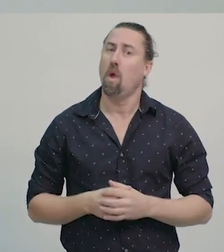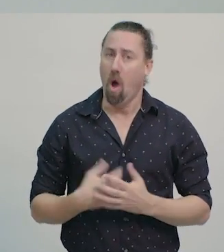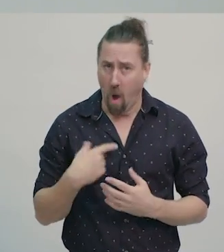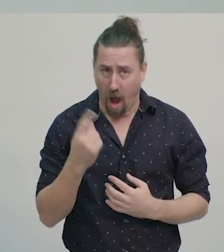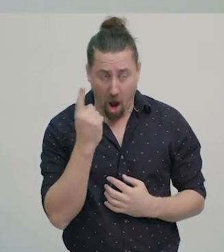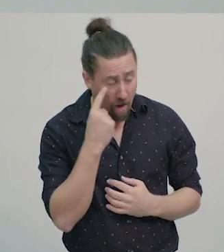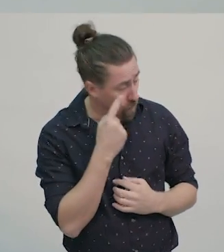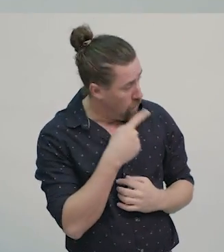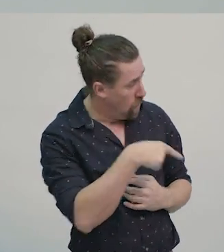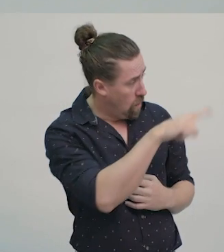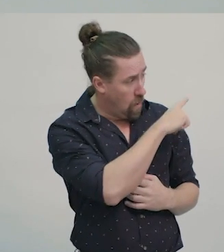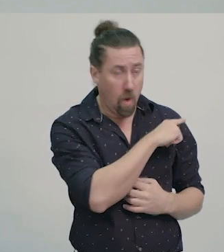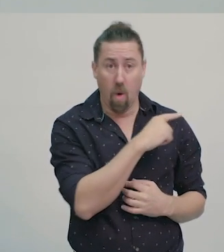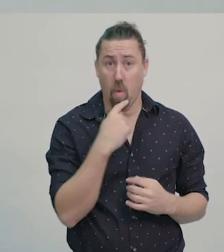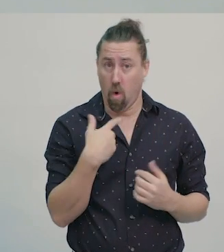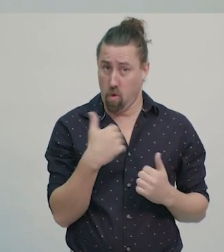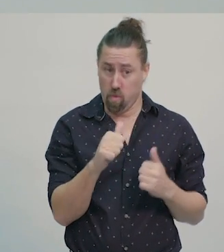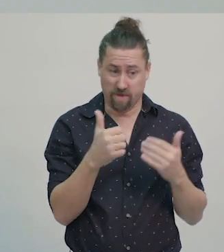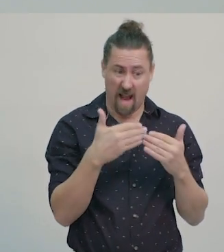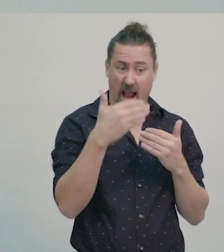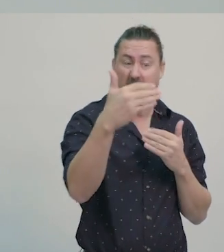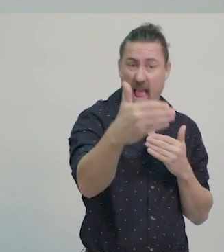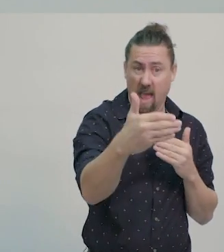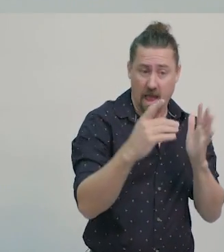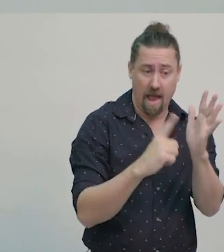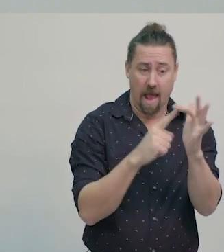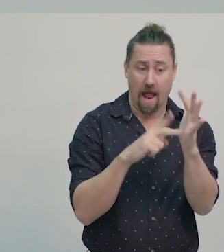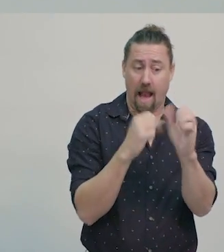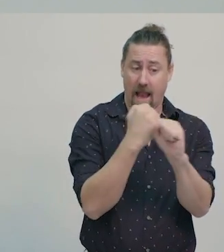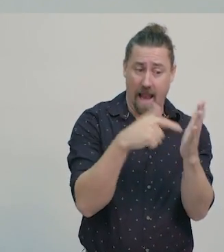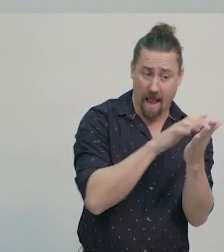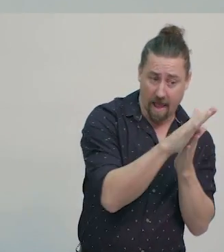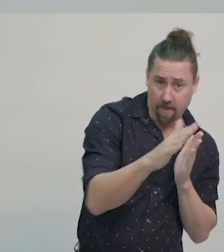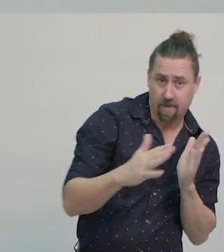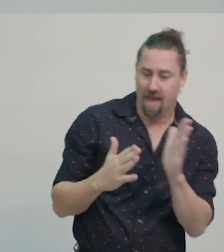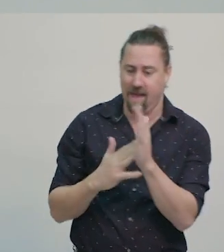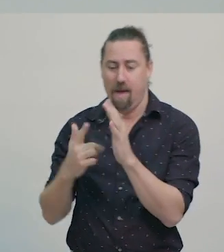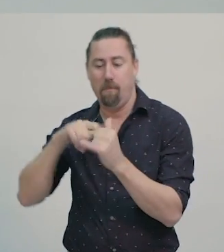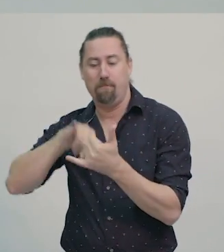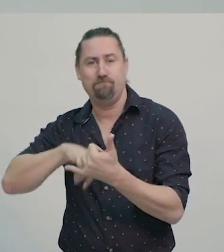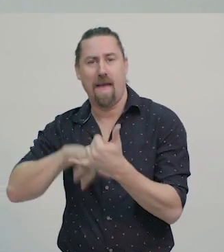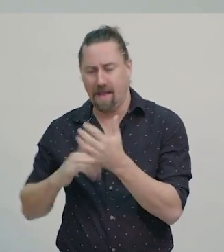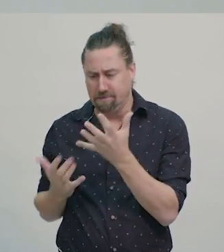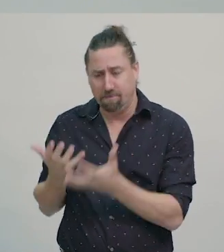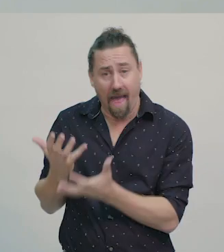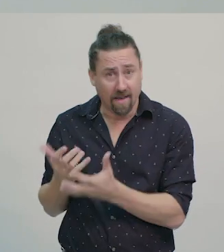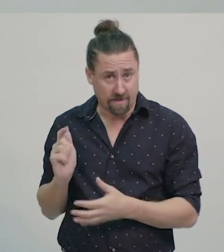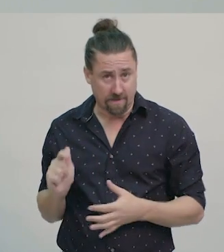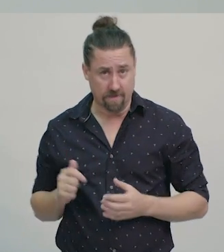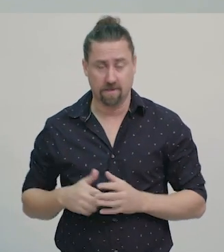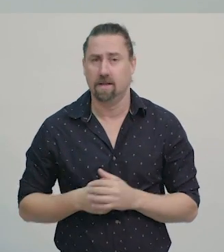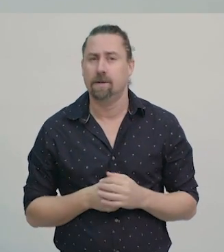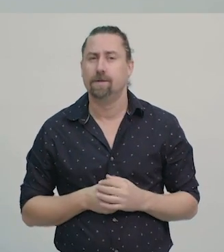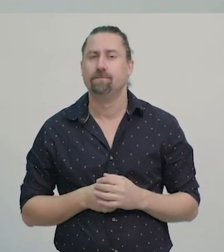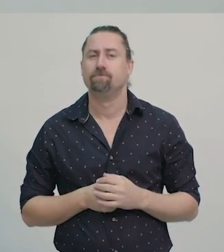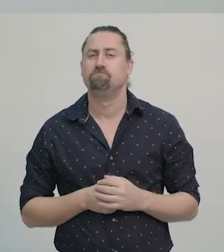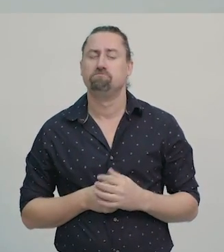area, volume, mass, how heavy something is, and temperature and time. Now it's your